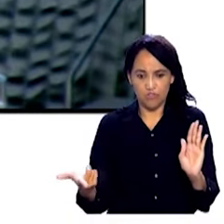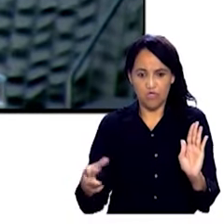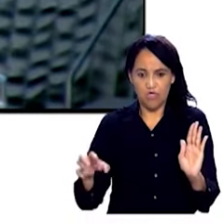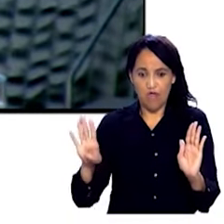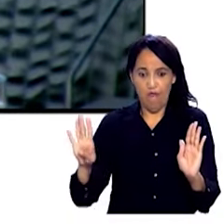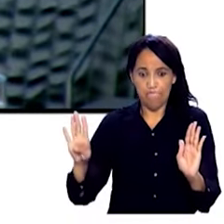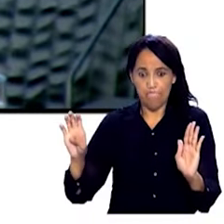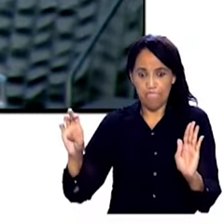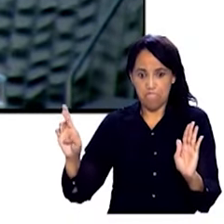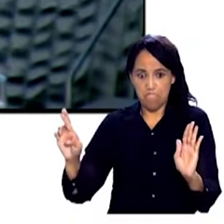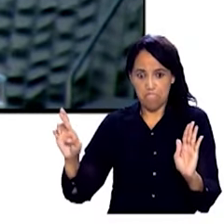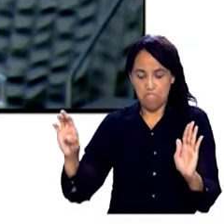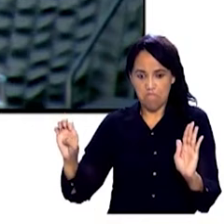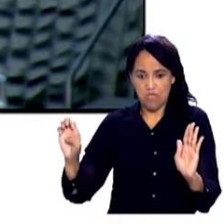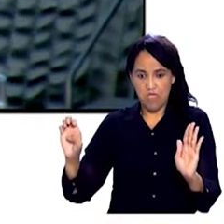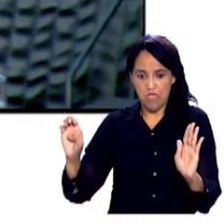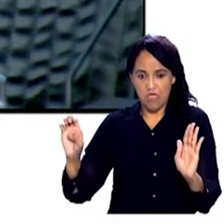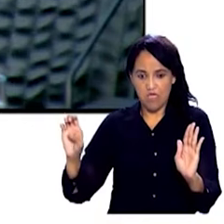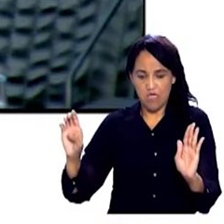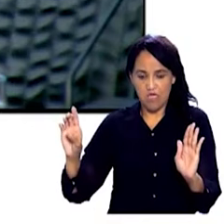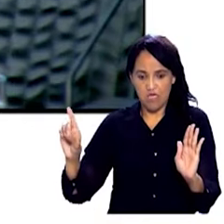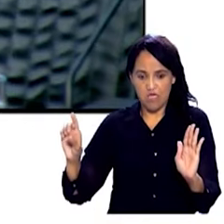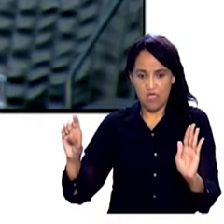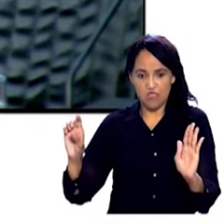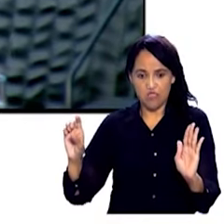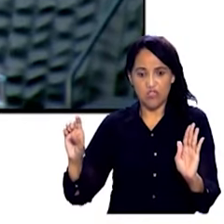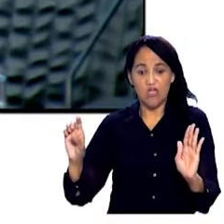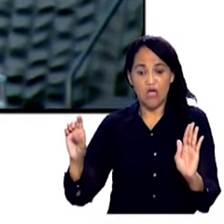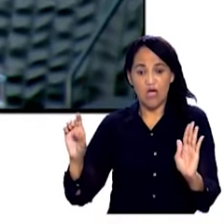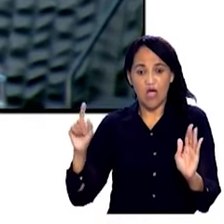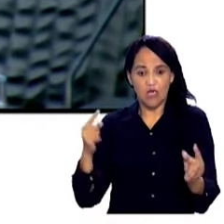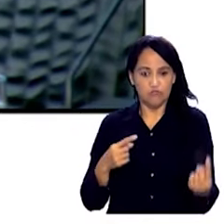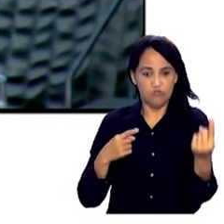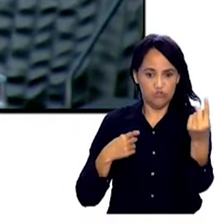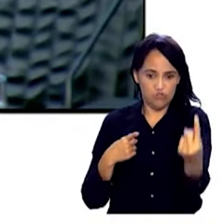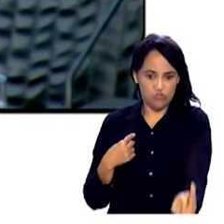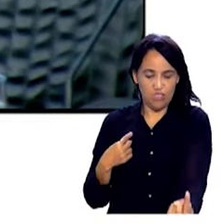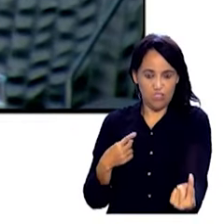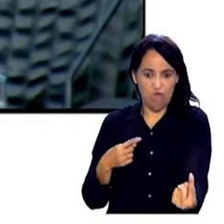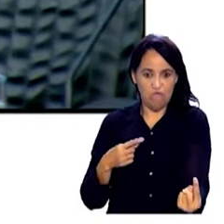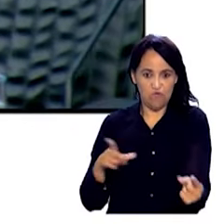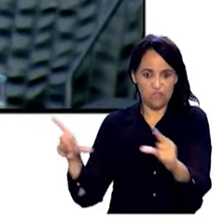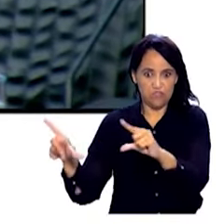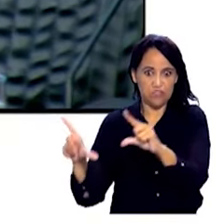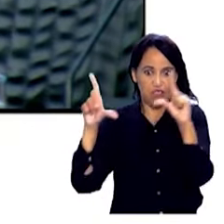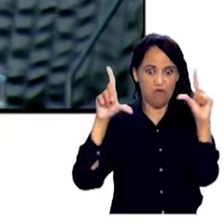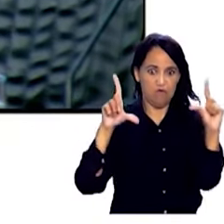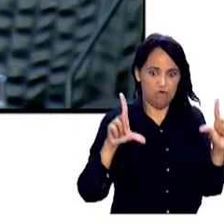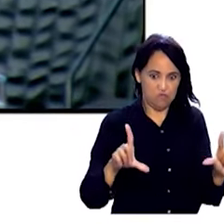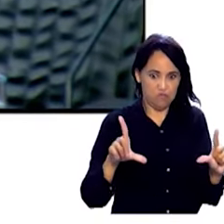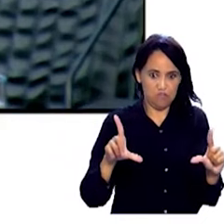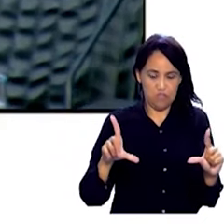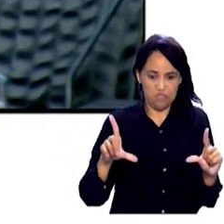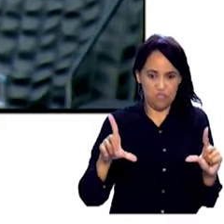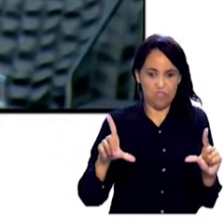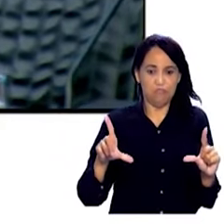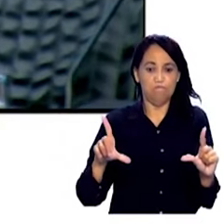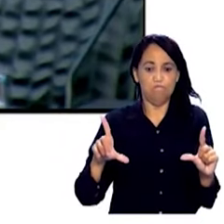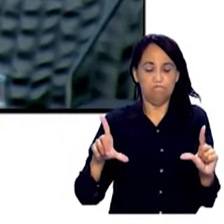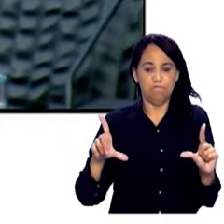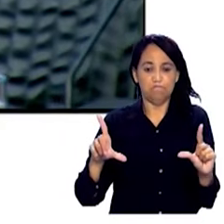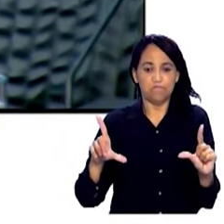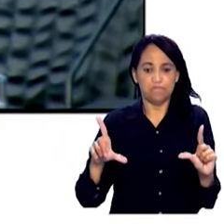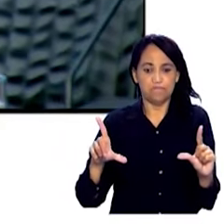broadcast as he responded to charges of a Prior sexual Assault nominees are almost always from the same